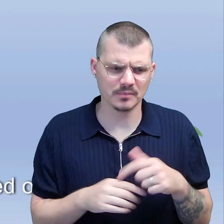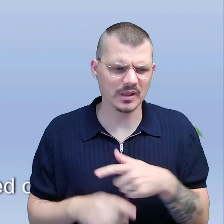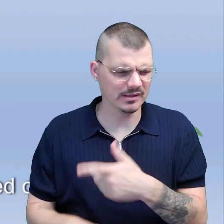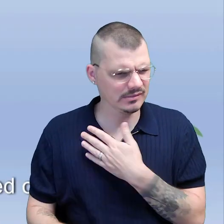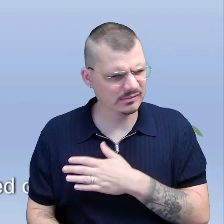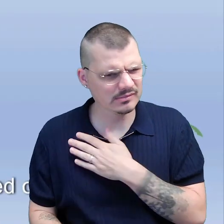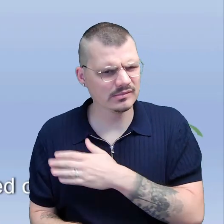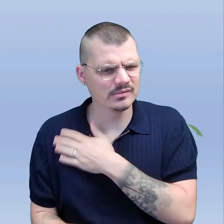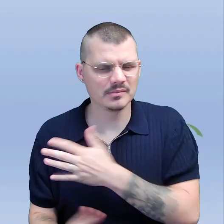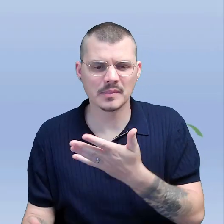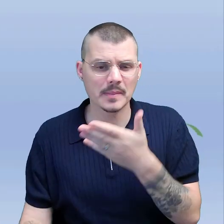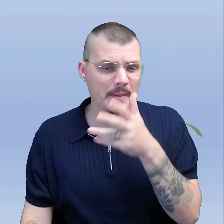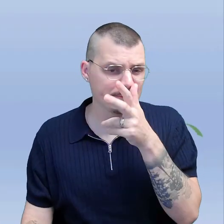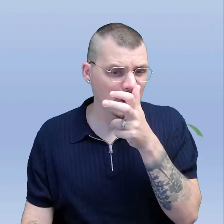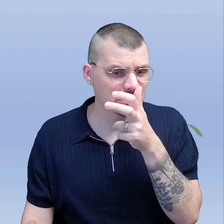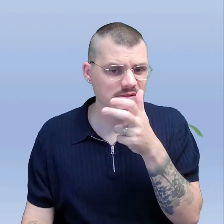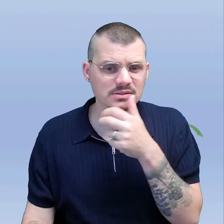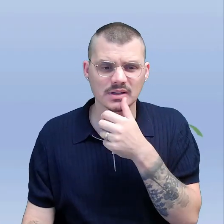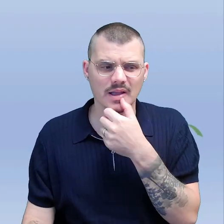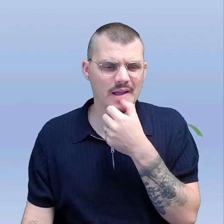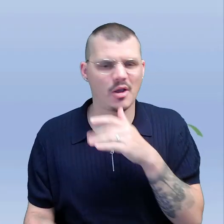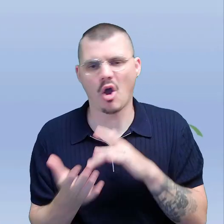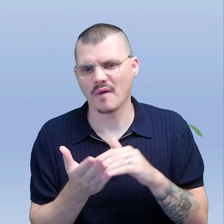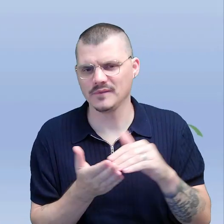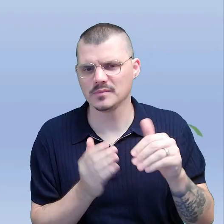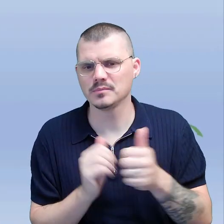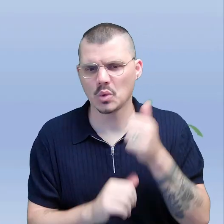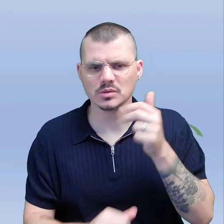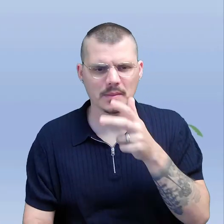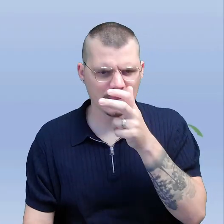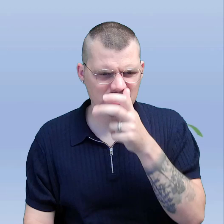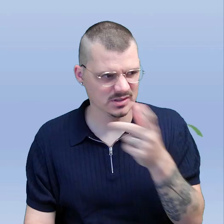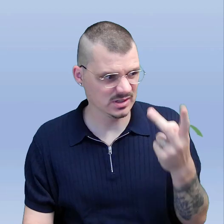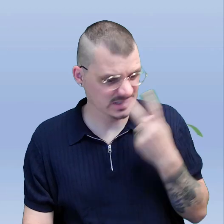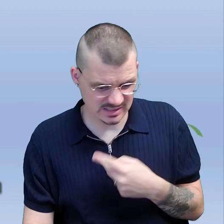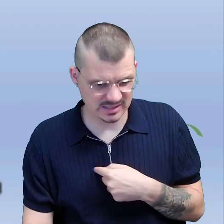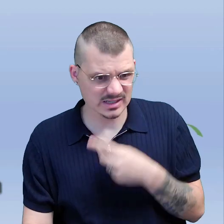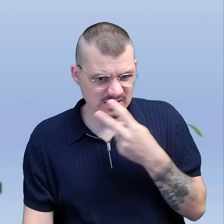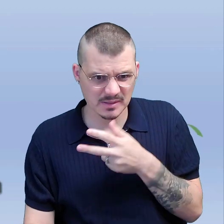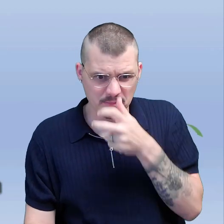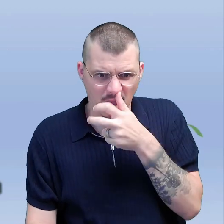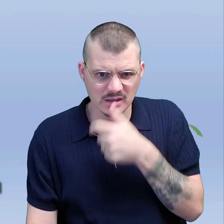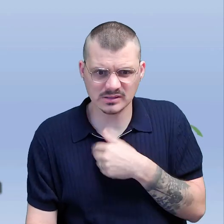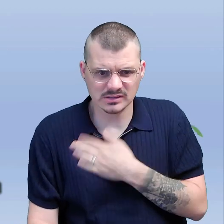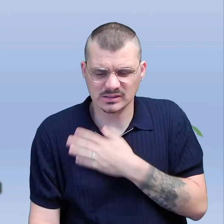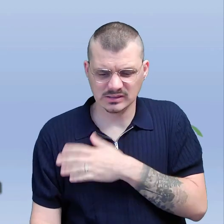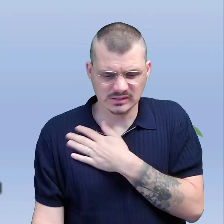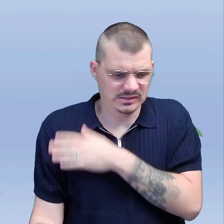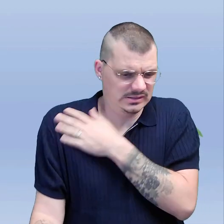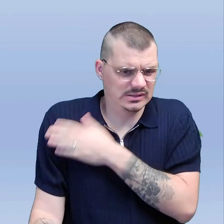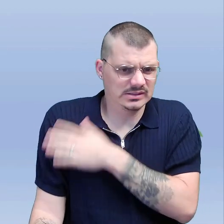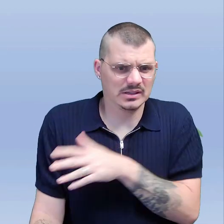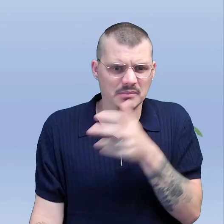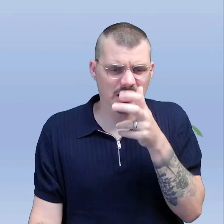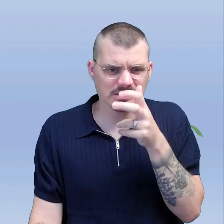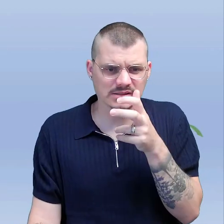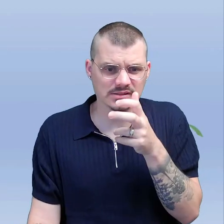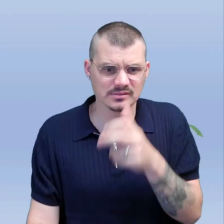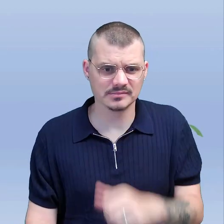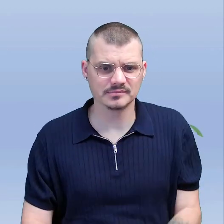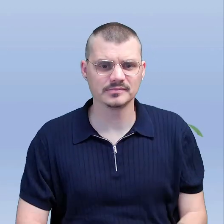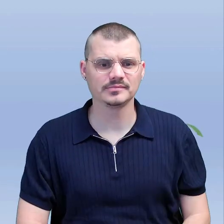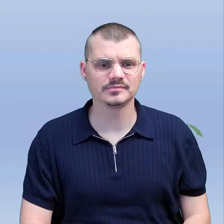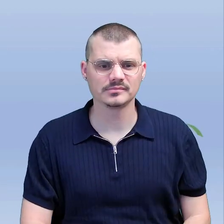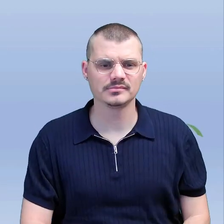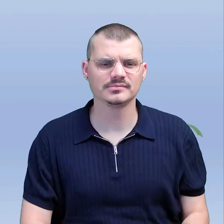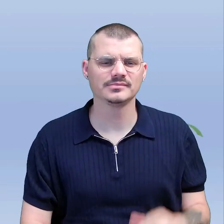that's being brushed off. Bugs are often what people will report. Can't you see the bugs? Bugs that I'm getting off of